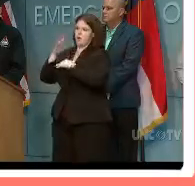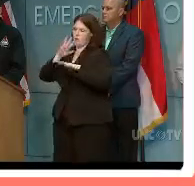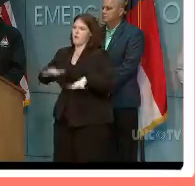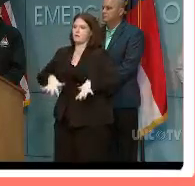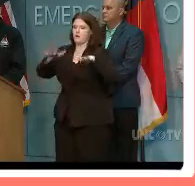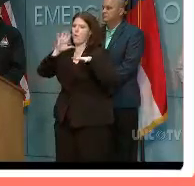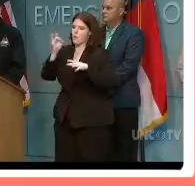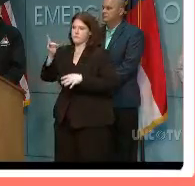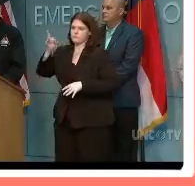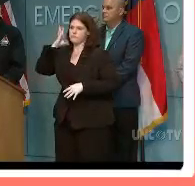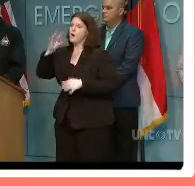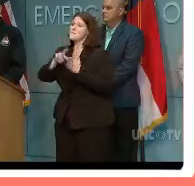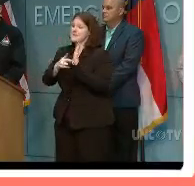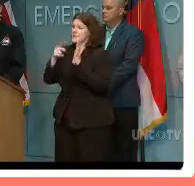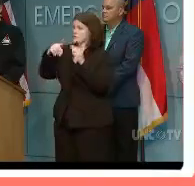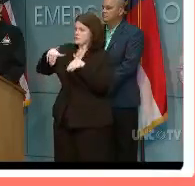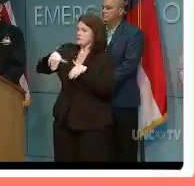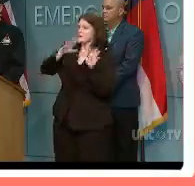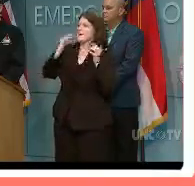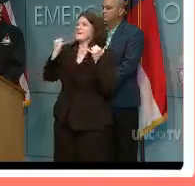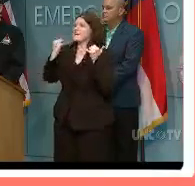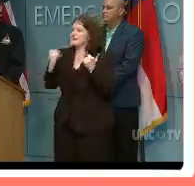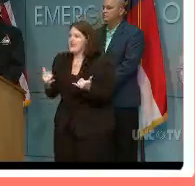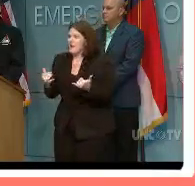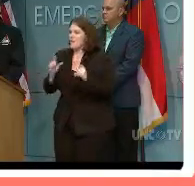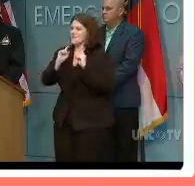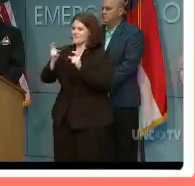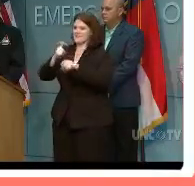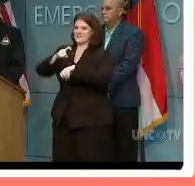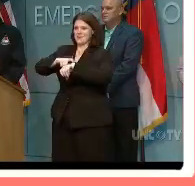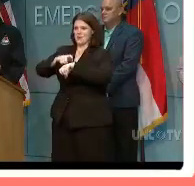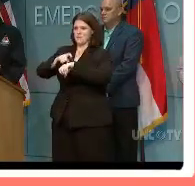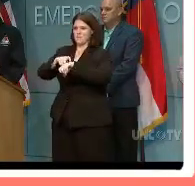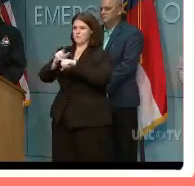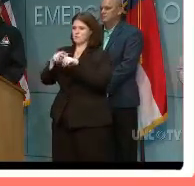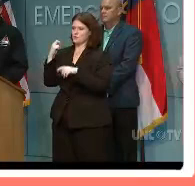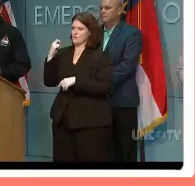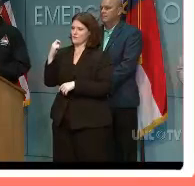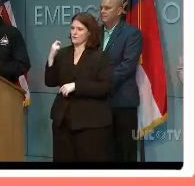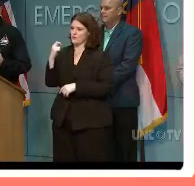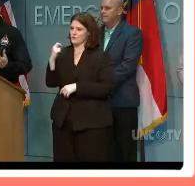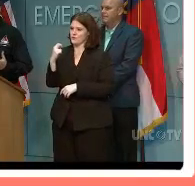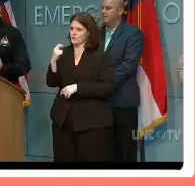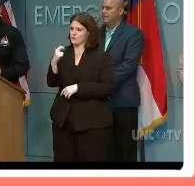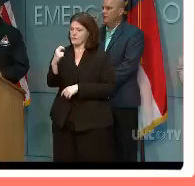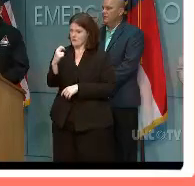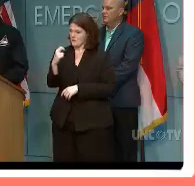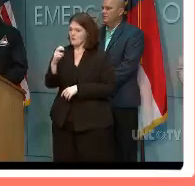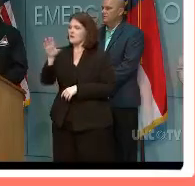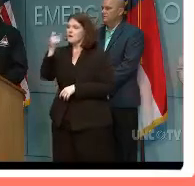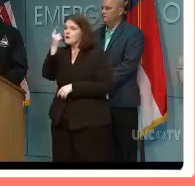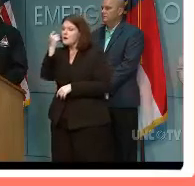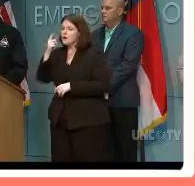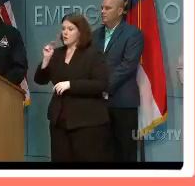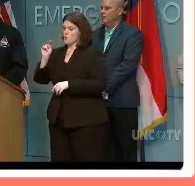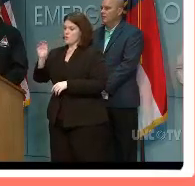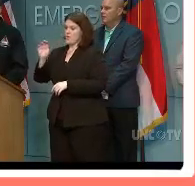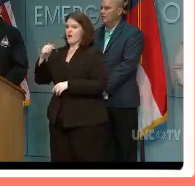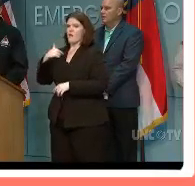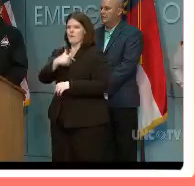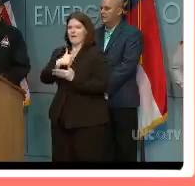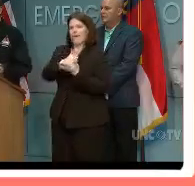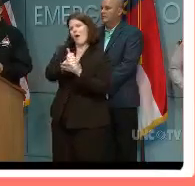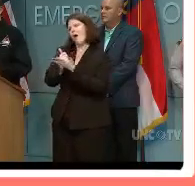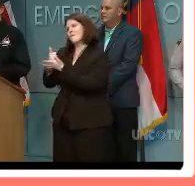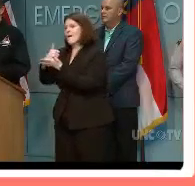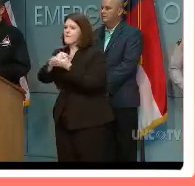to evacuate now to make sure they have the time to get where they need to be. One thing about North Carolinians is that we're helping